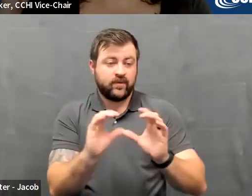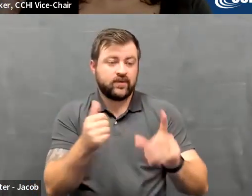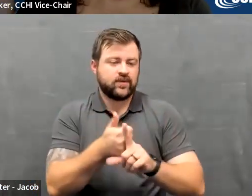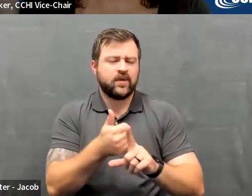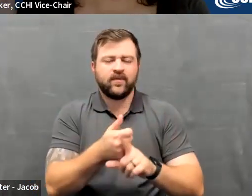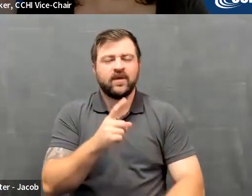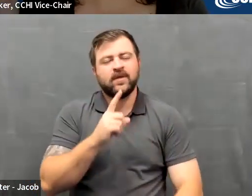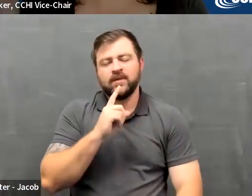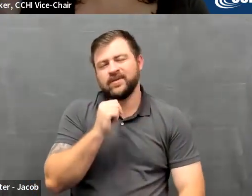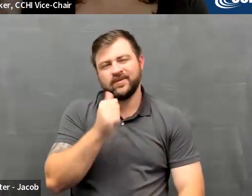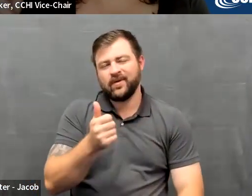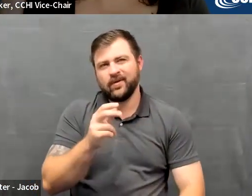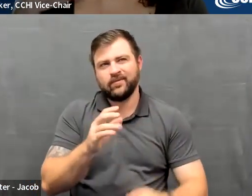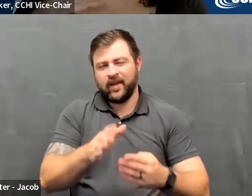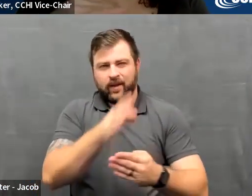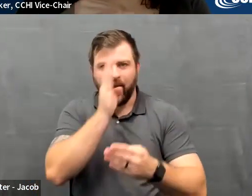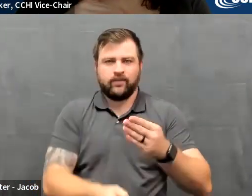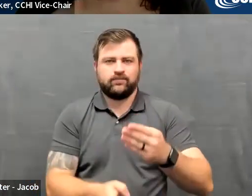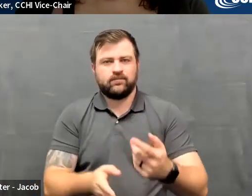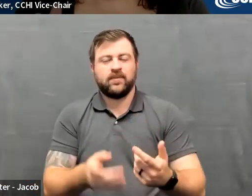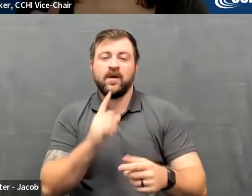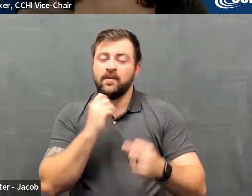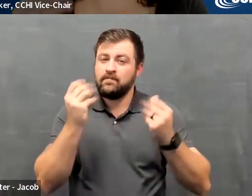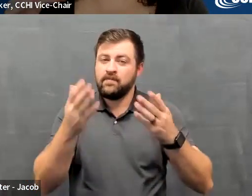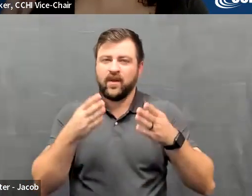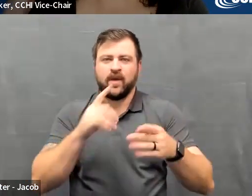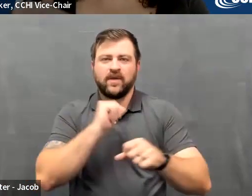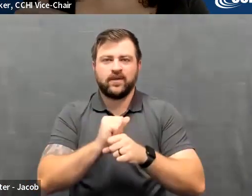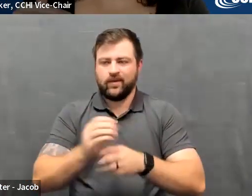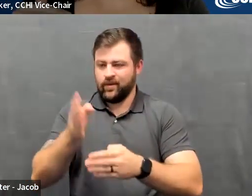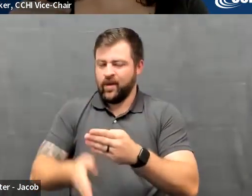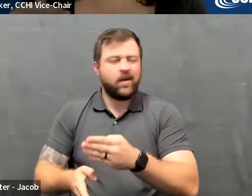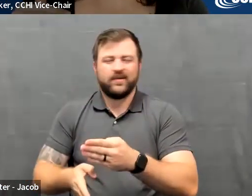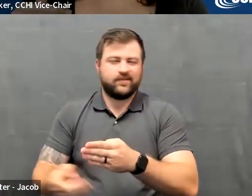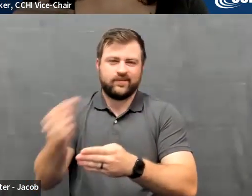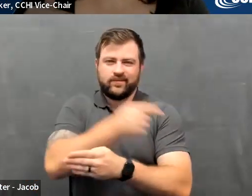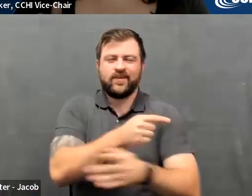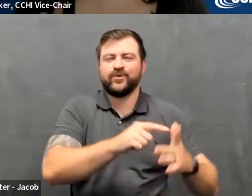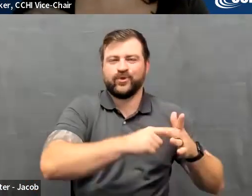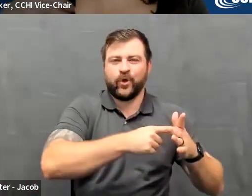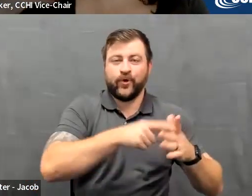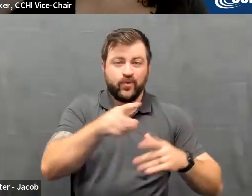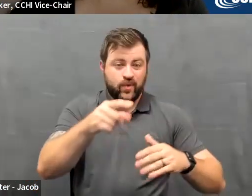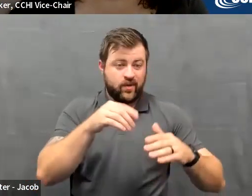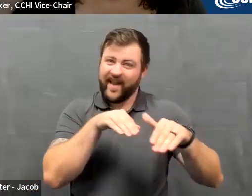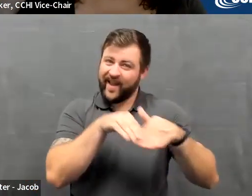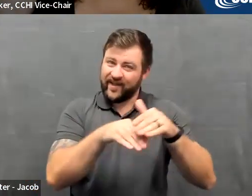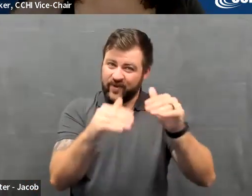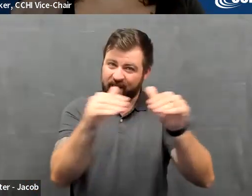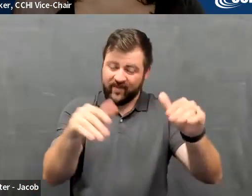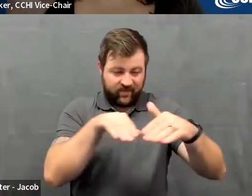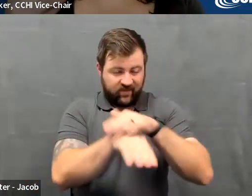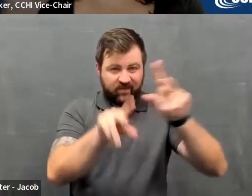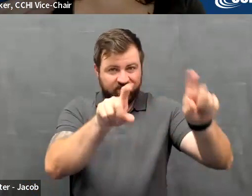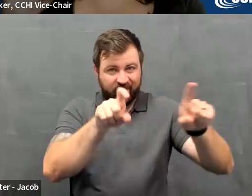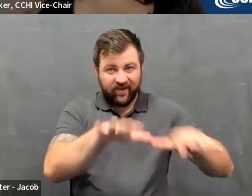not an end point. In many ways, it's a starting point. It is an entry-level exam, and then the